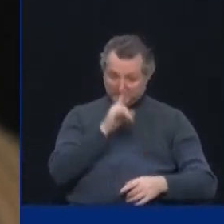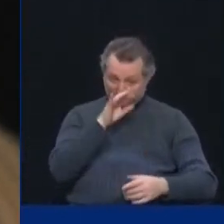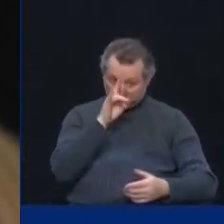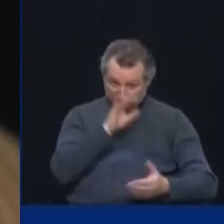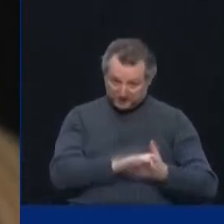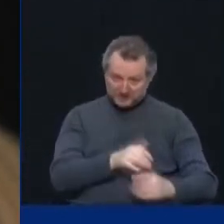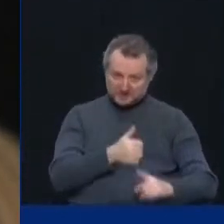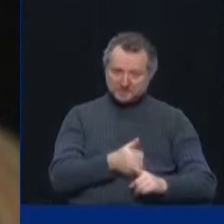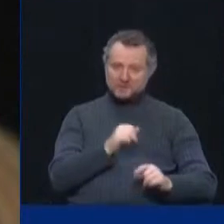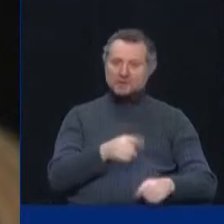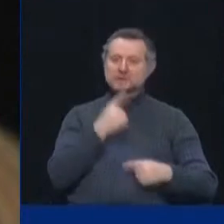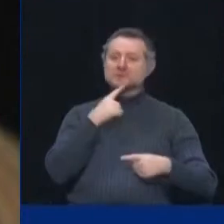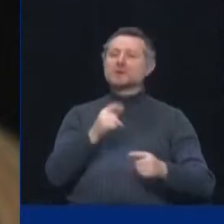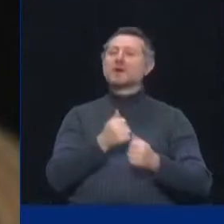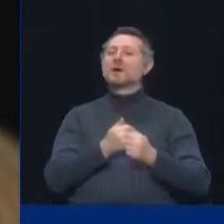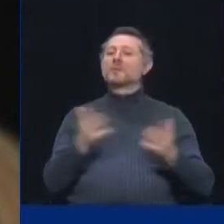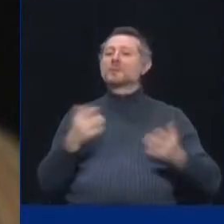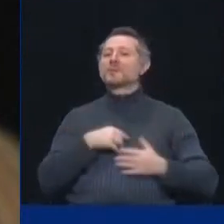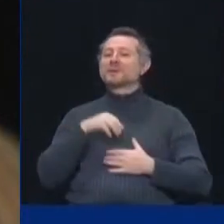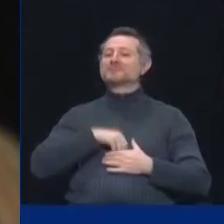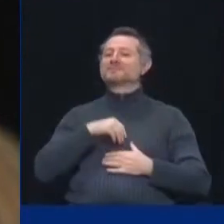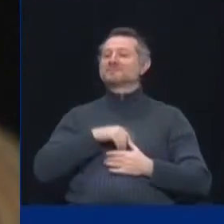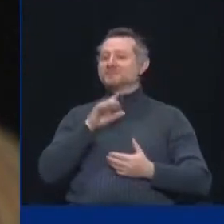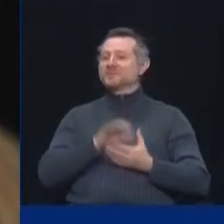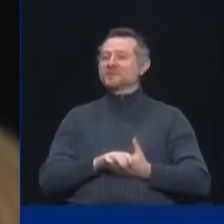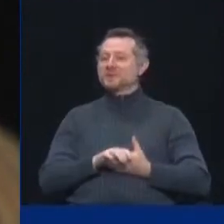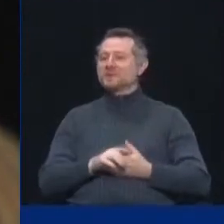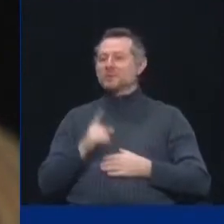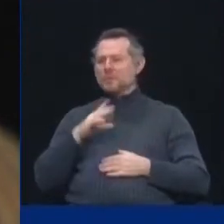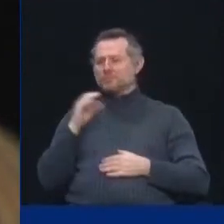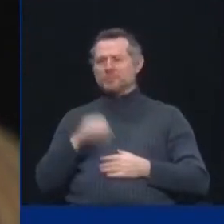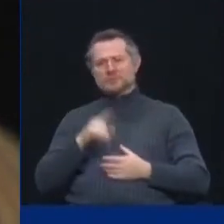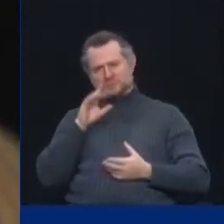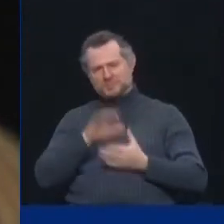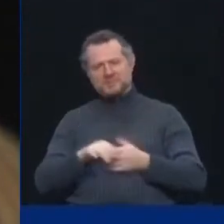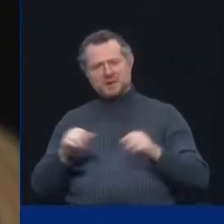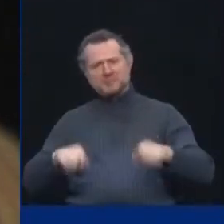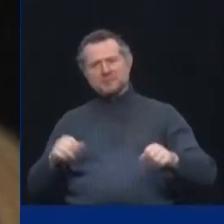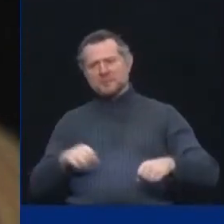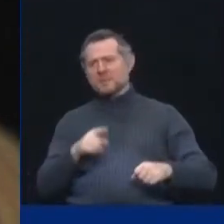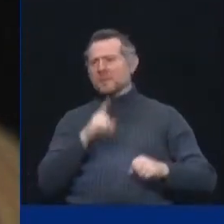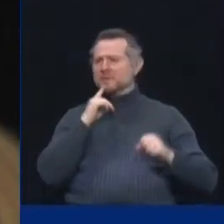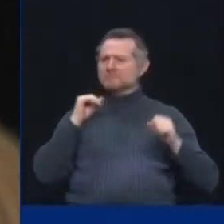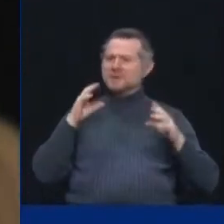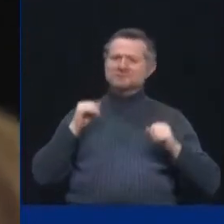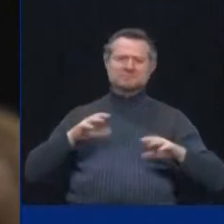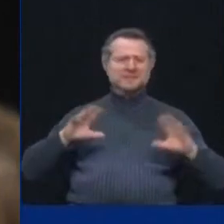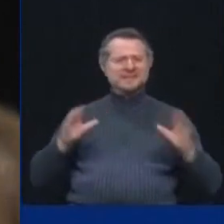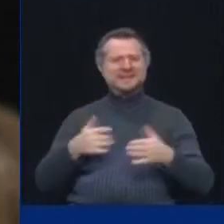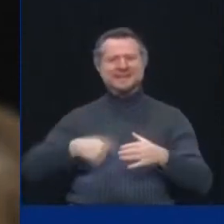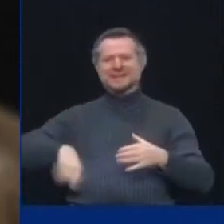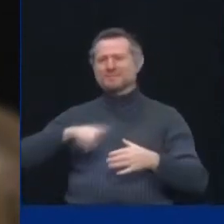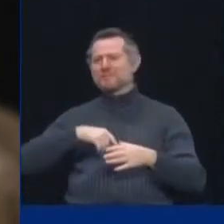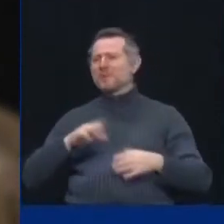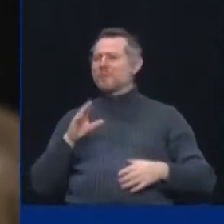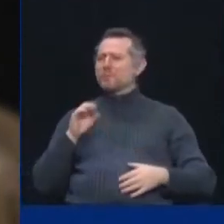true. And I truly believe that we've had an amazing team in this borough to push this project